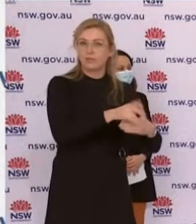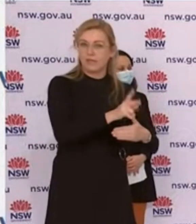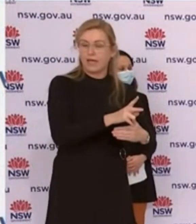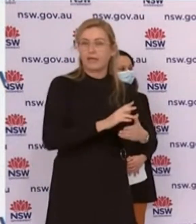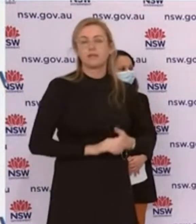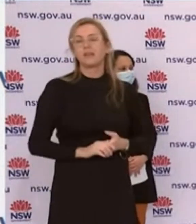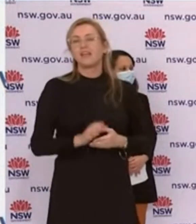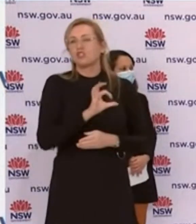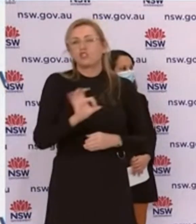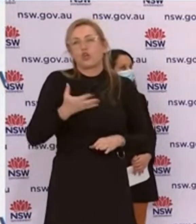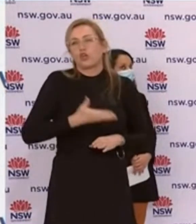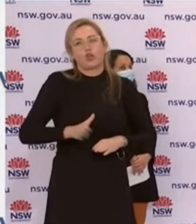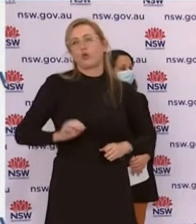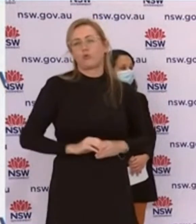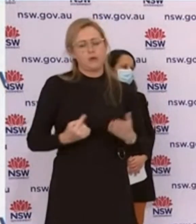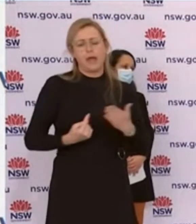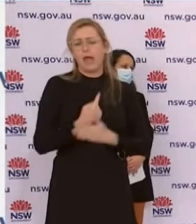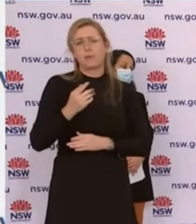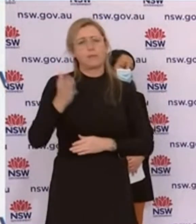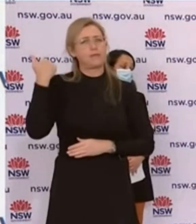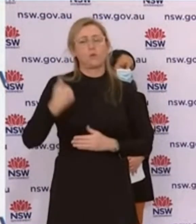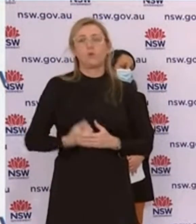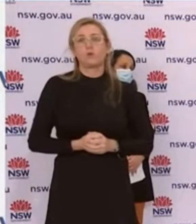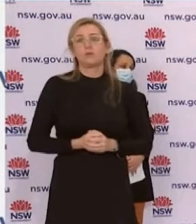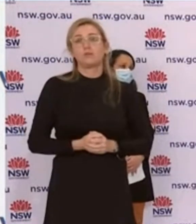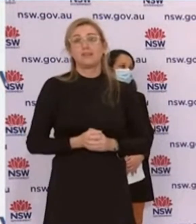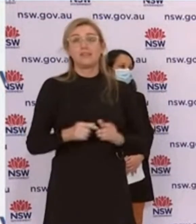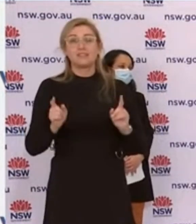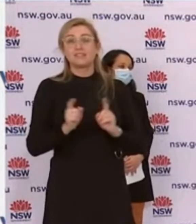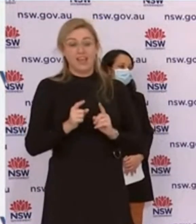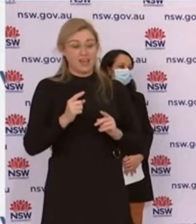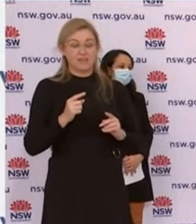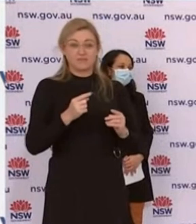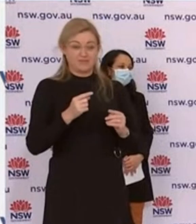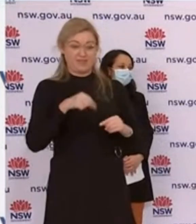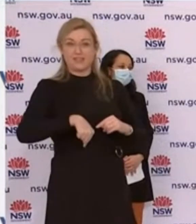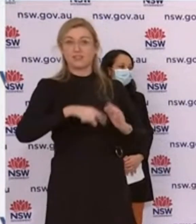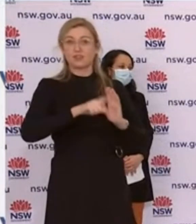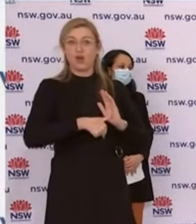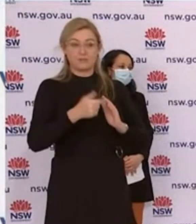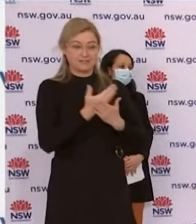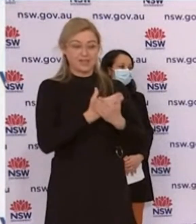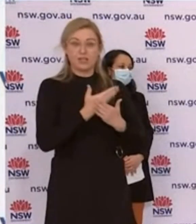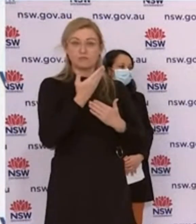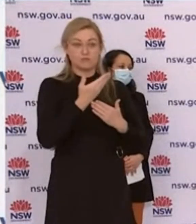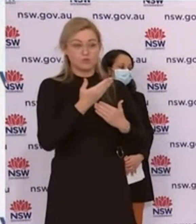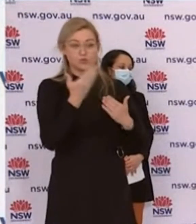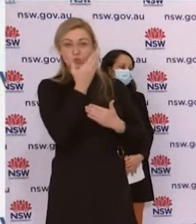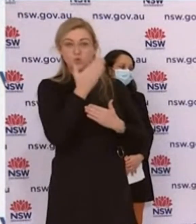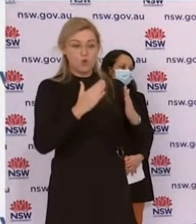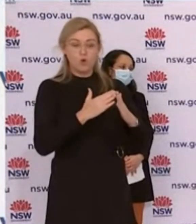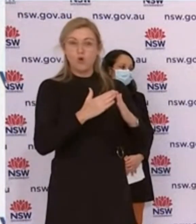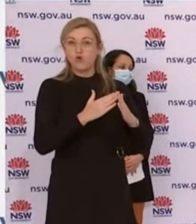So it's not new for all of us. As home learning, unfortunately, wasn't new to many communities. So we have time to make sure we make all